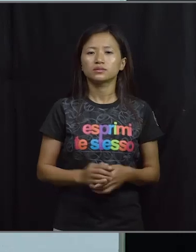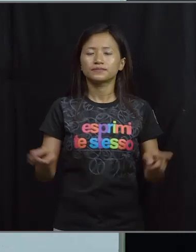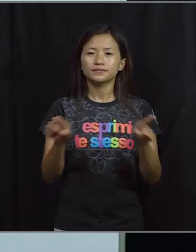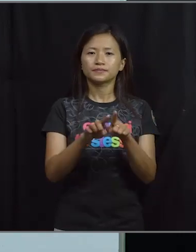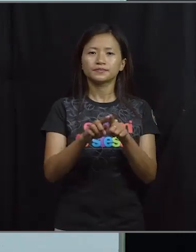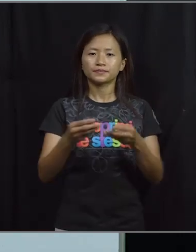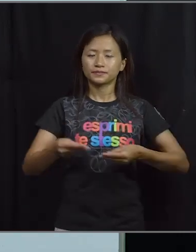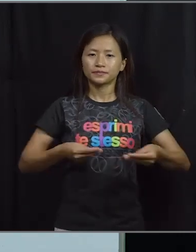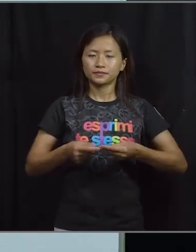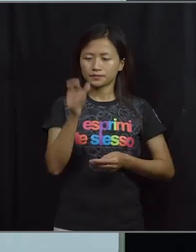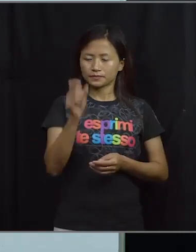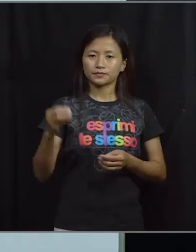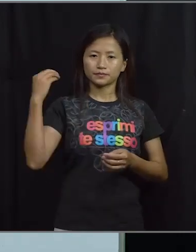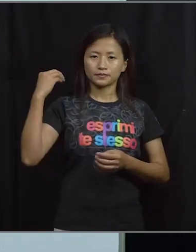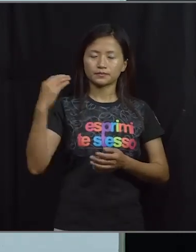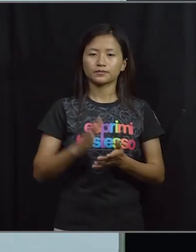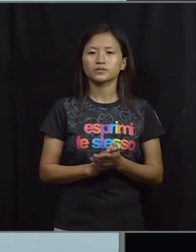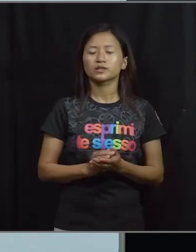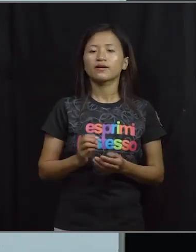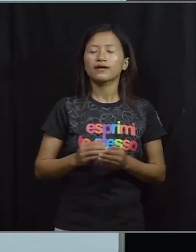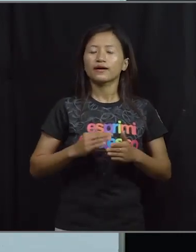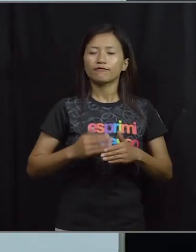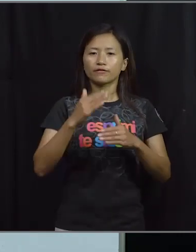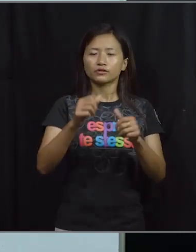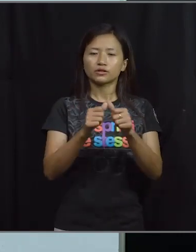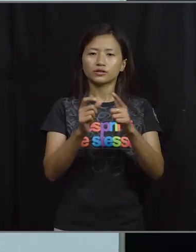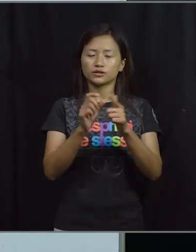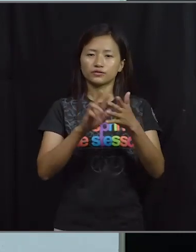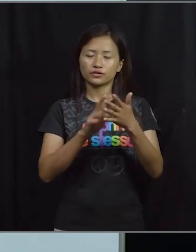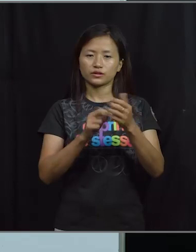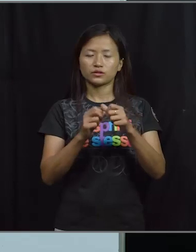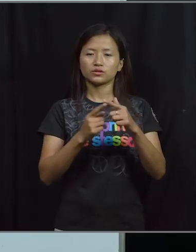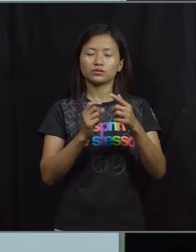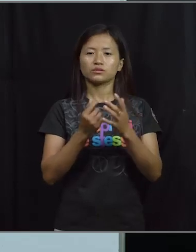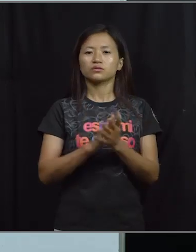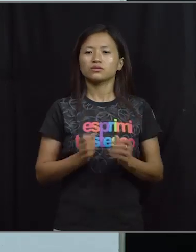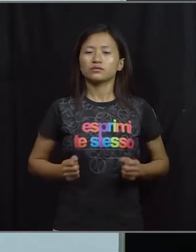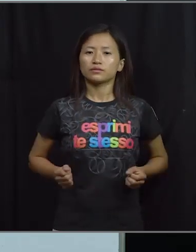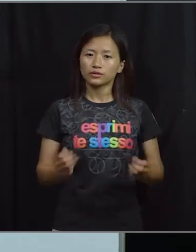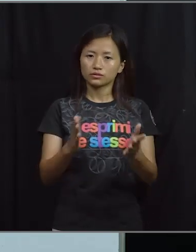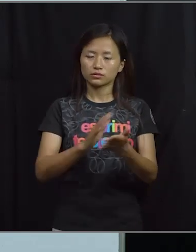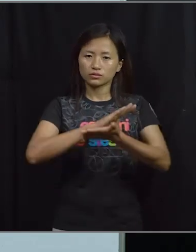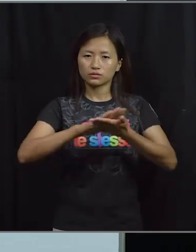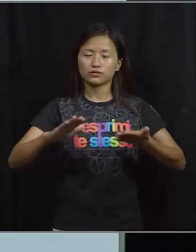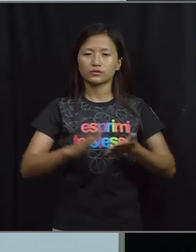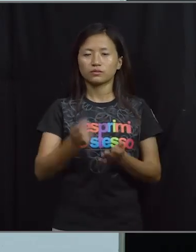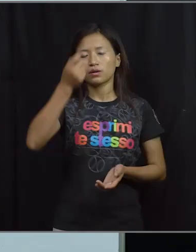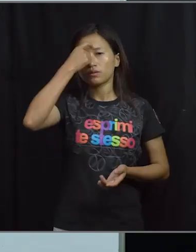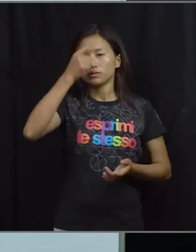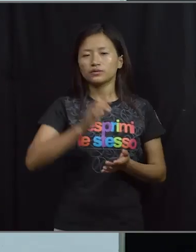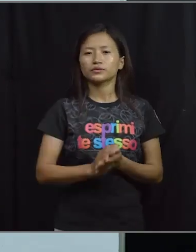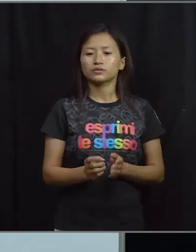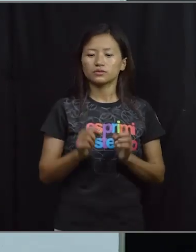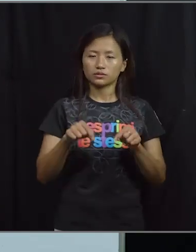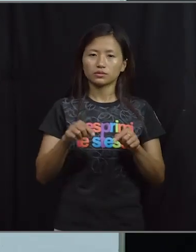as entrepreneur takes risk in his venture, he or she has also to be ready to solve the problems that he is going